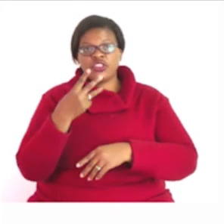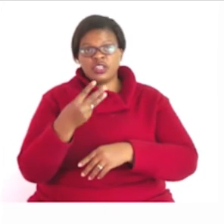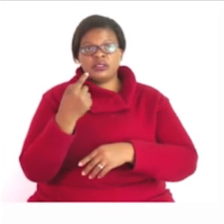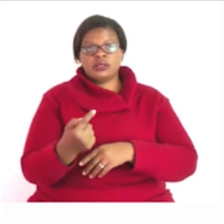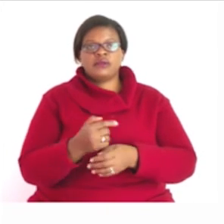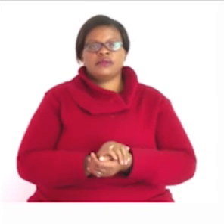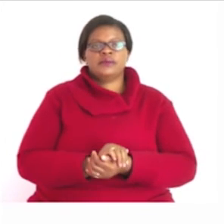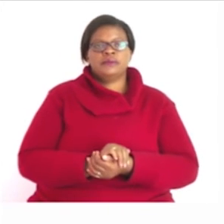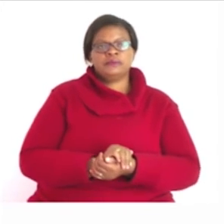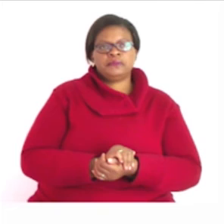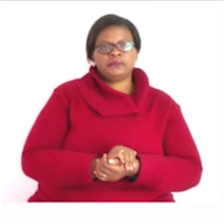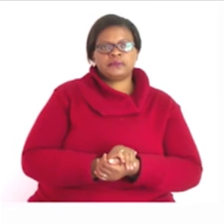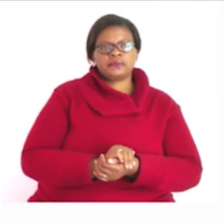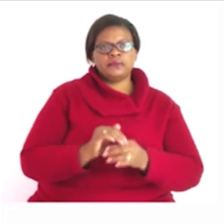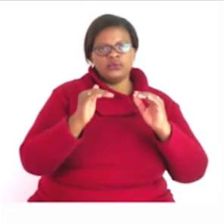3.